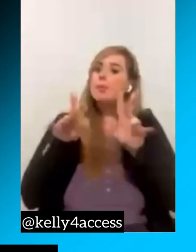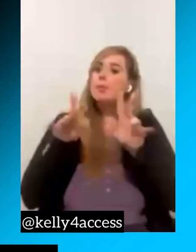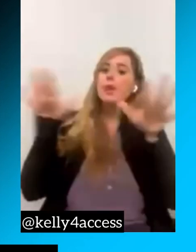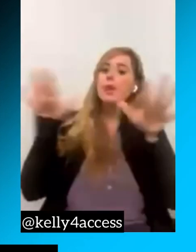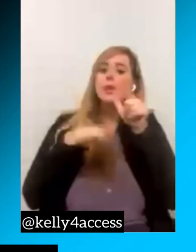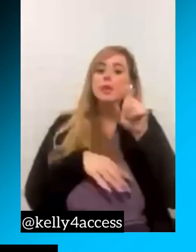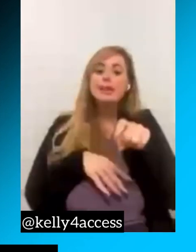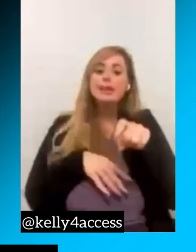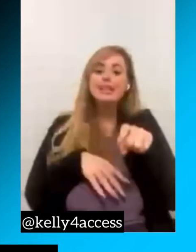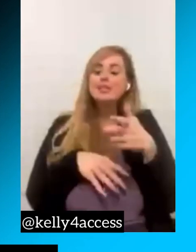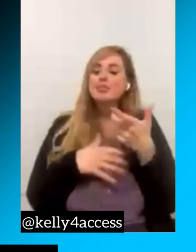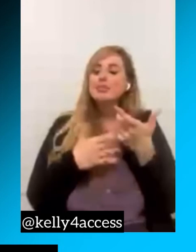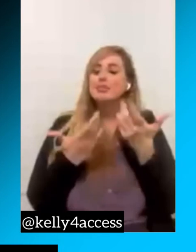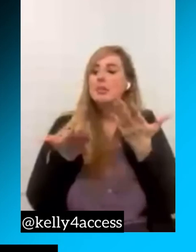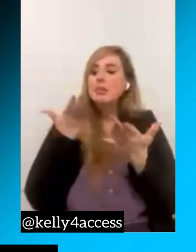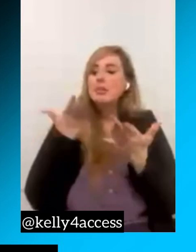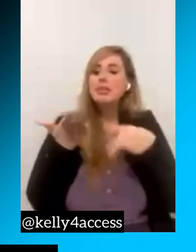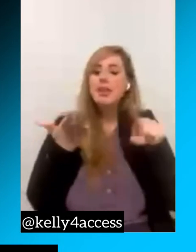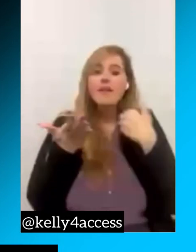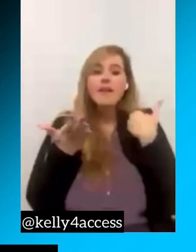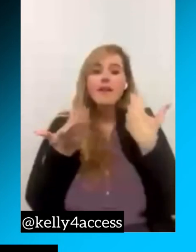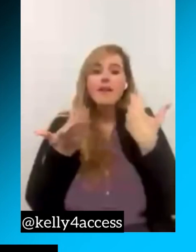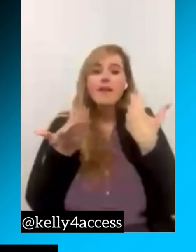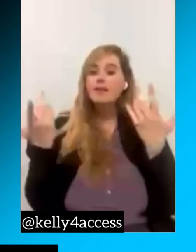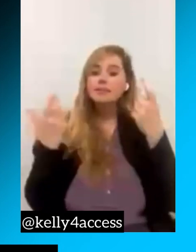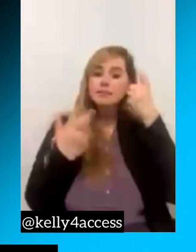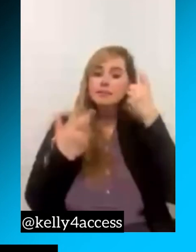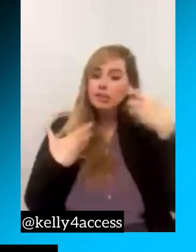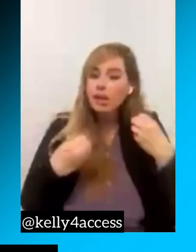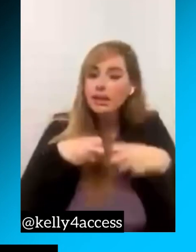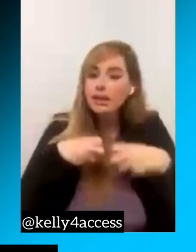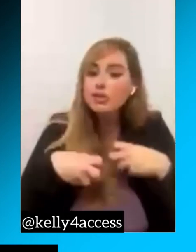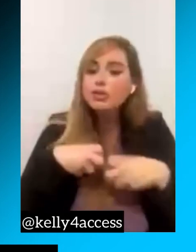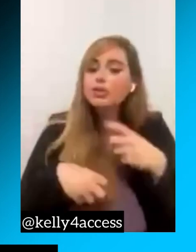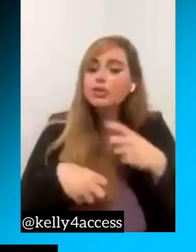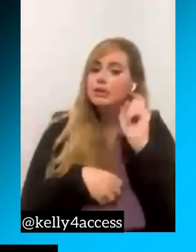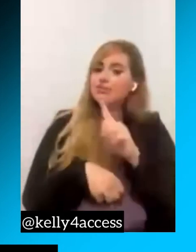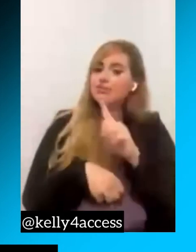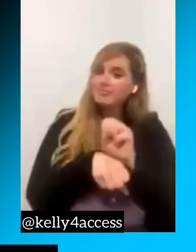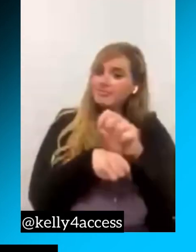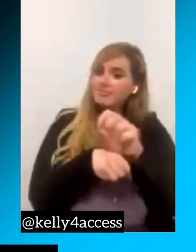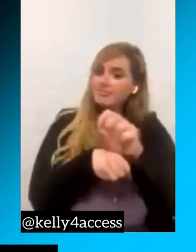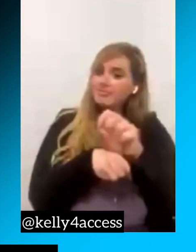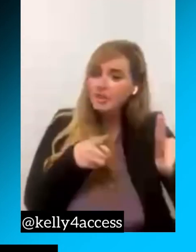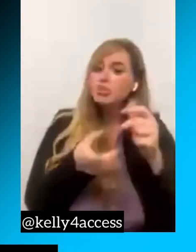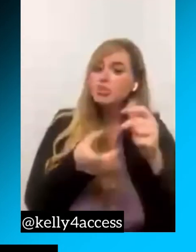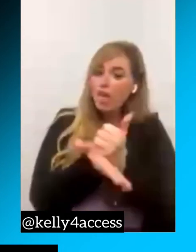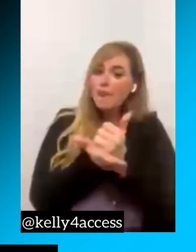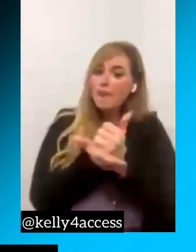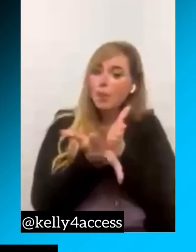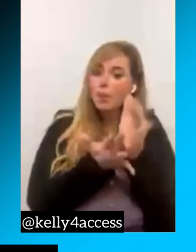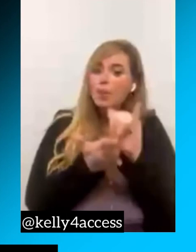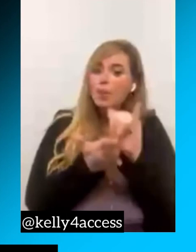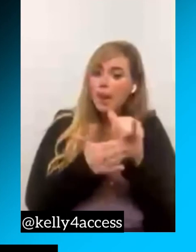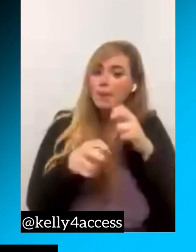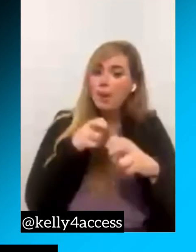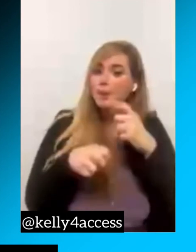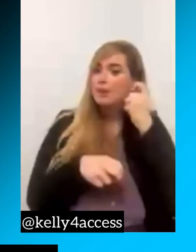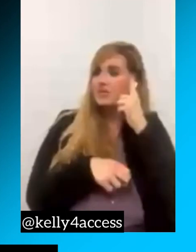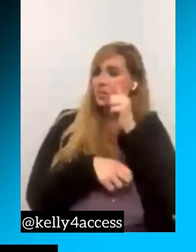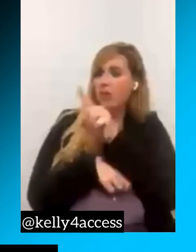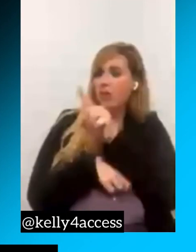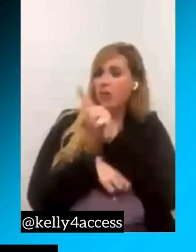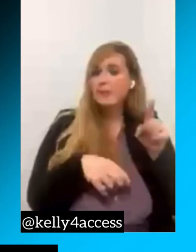that have such severe mental health issues that need professional help to get through this, because for them it's just